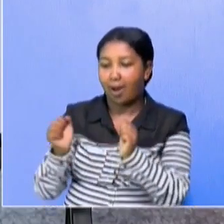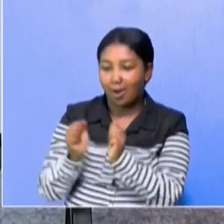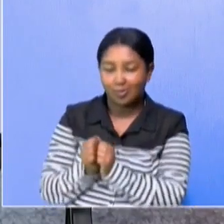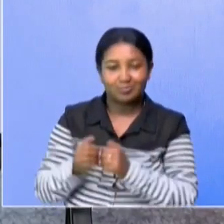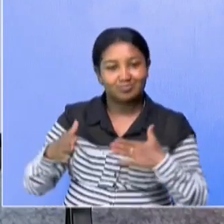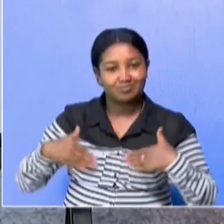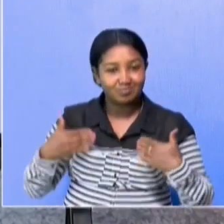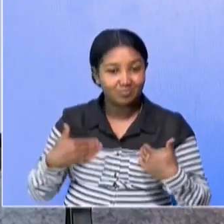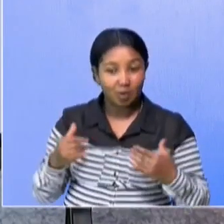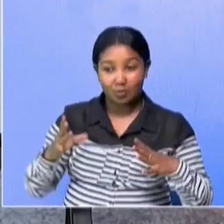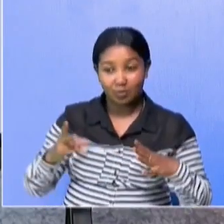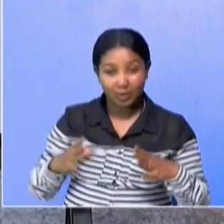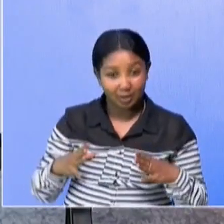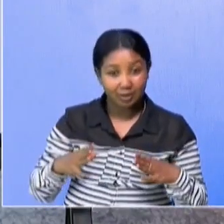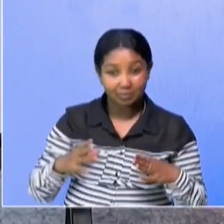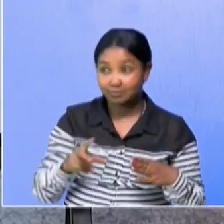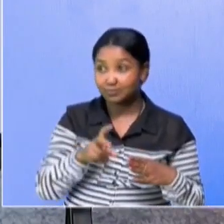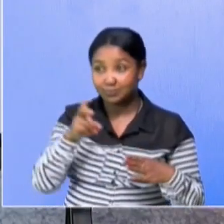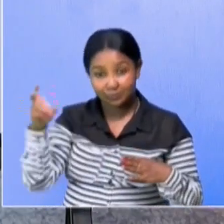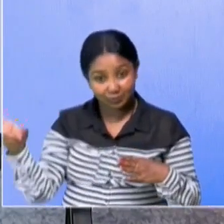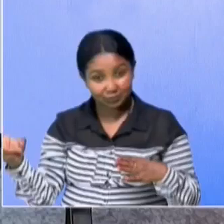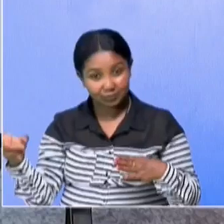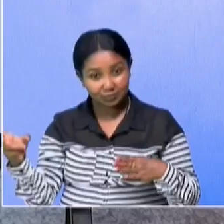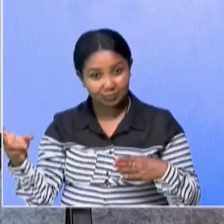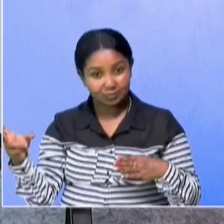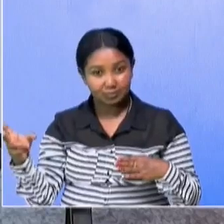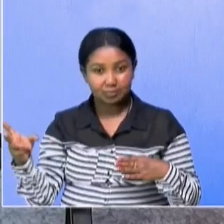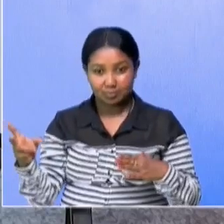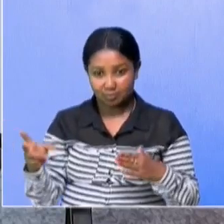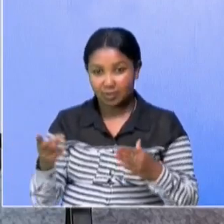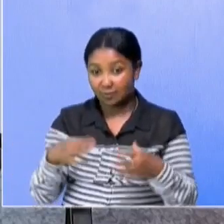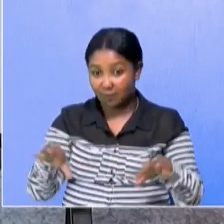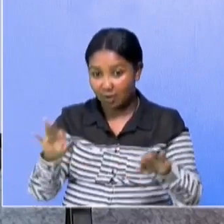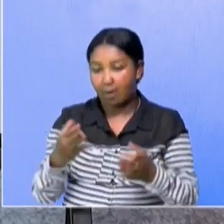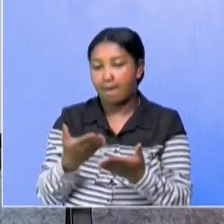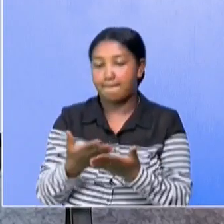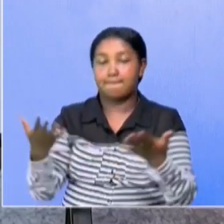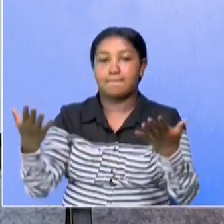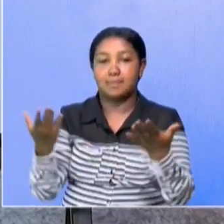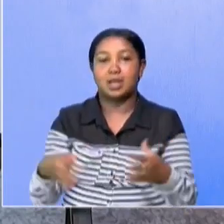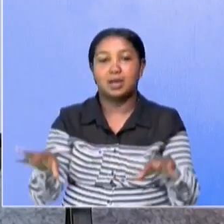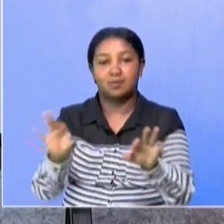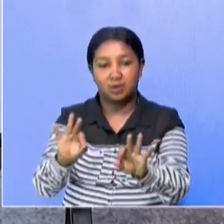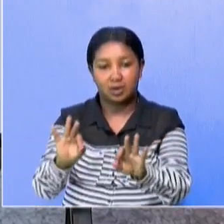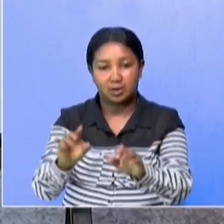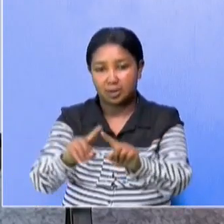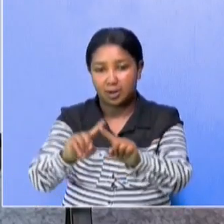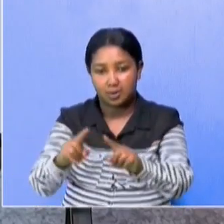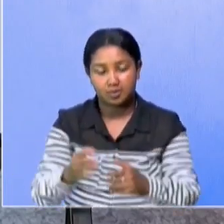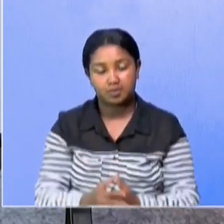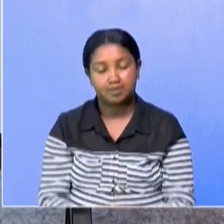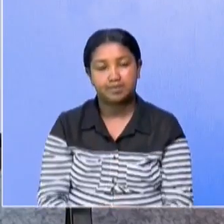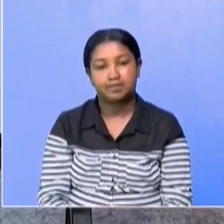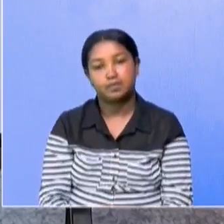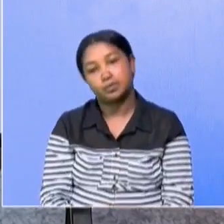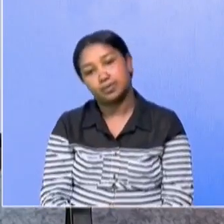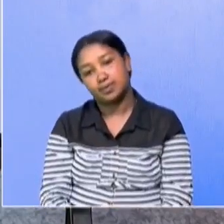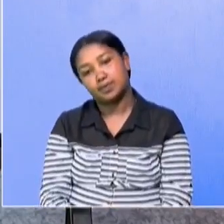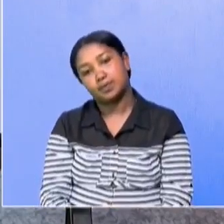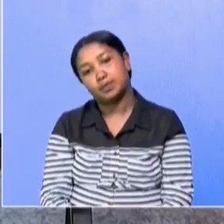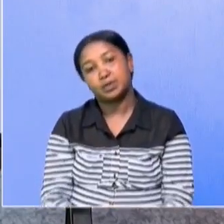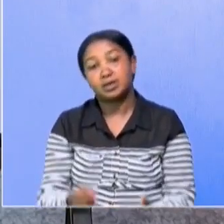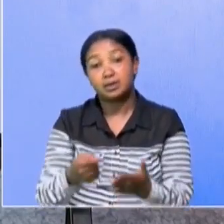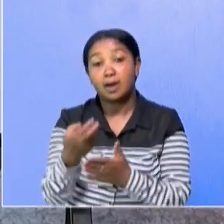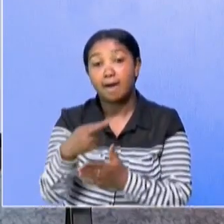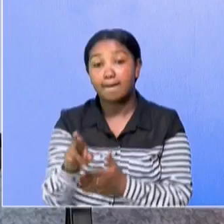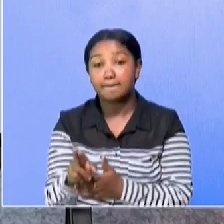why we are making all these trips along with our friends, along with teachers, or along with families, etc. So these